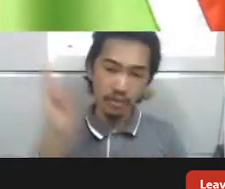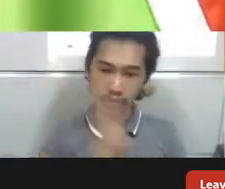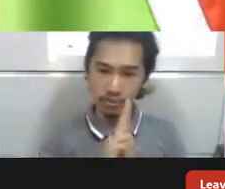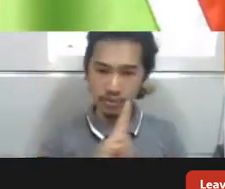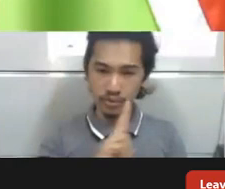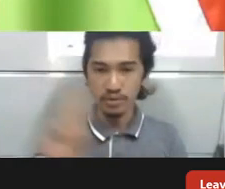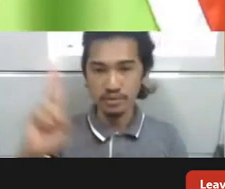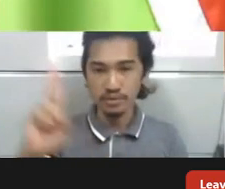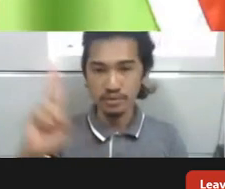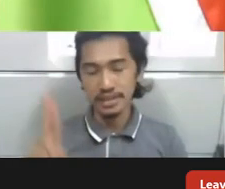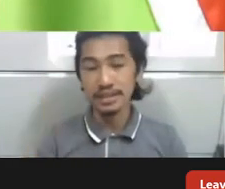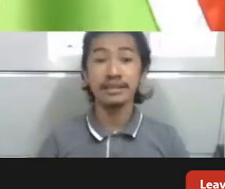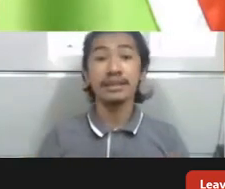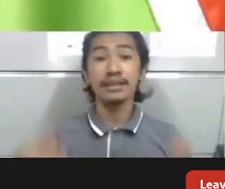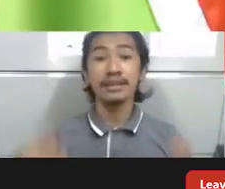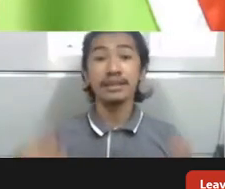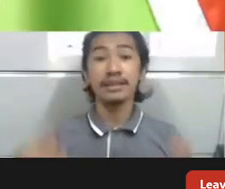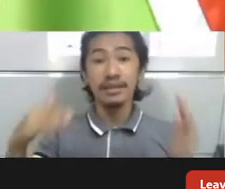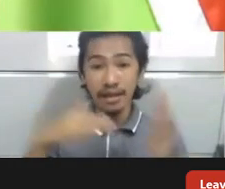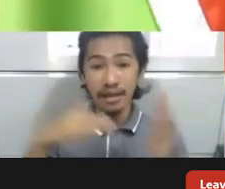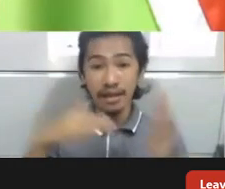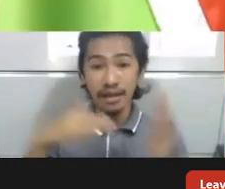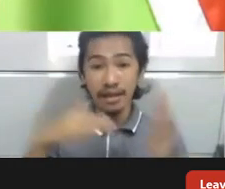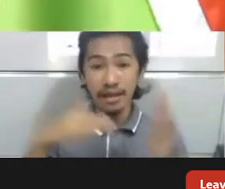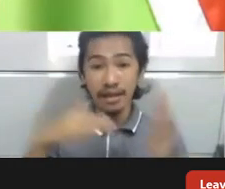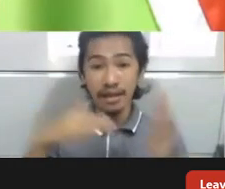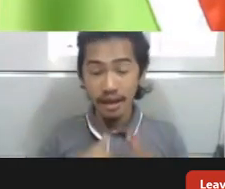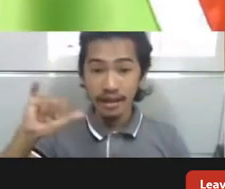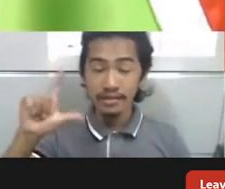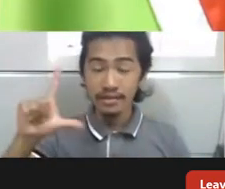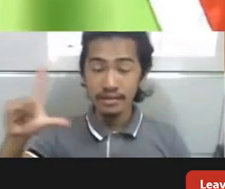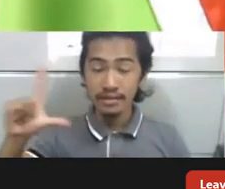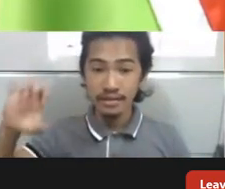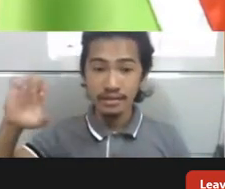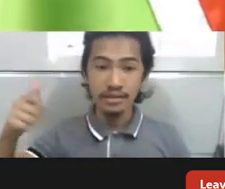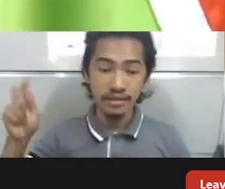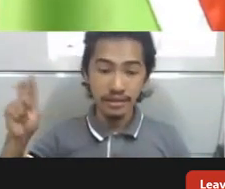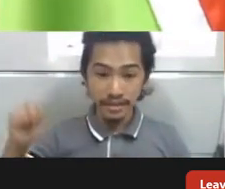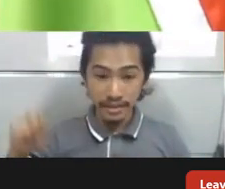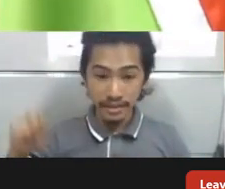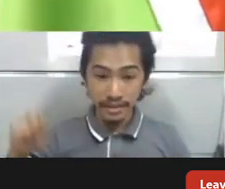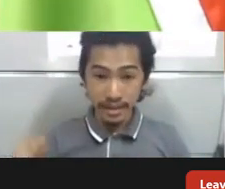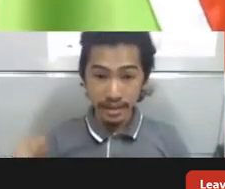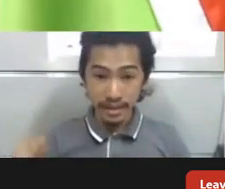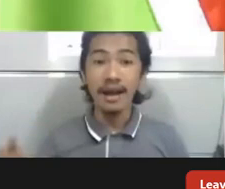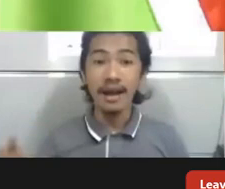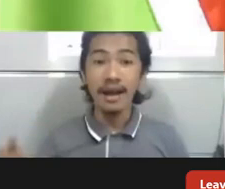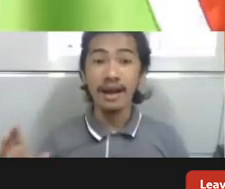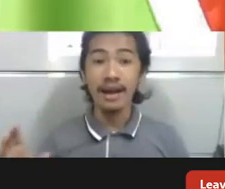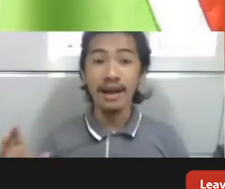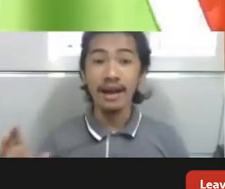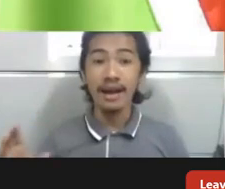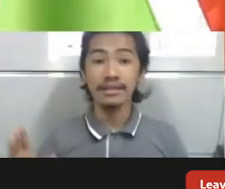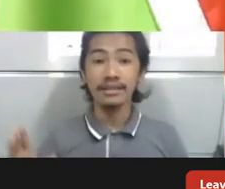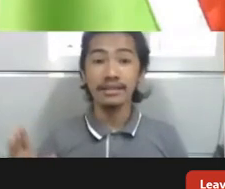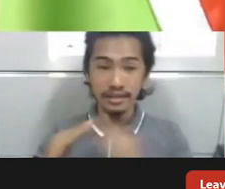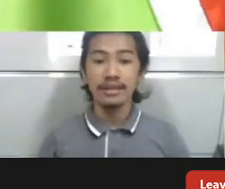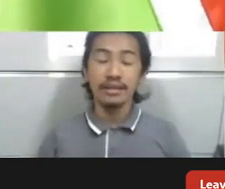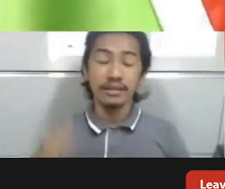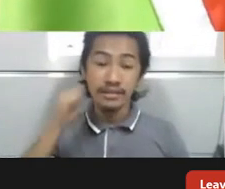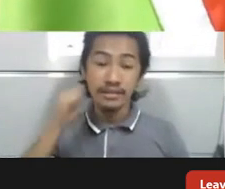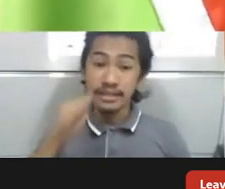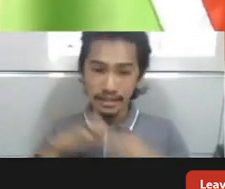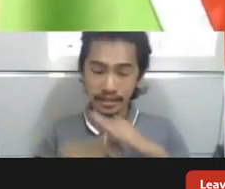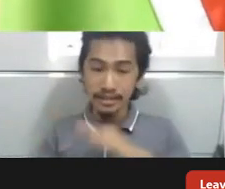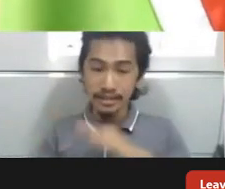State University, Iligan Institute of Technology, Iligan City.